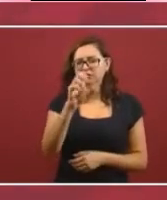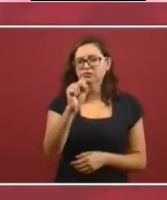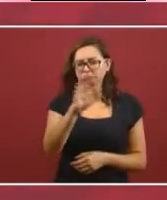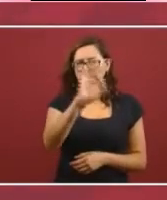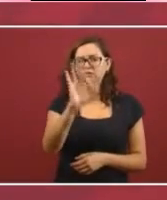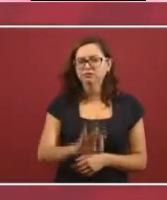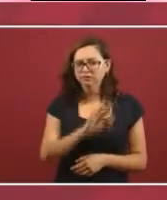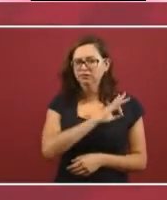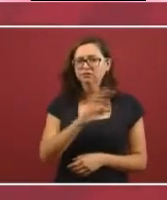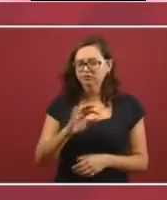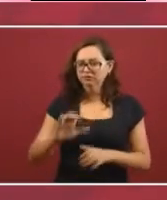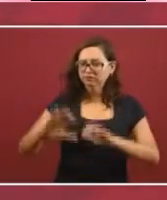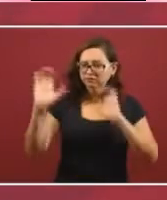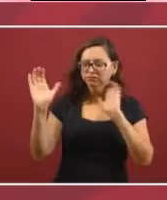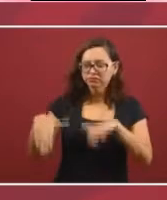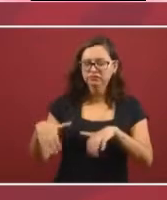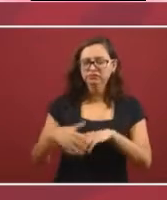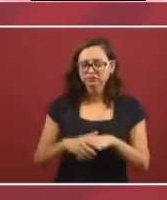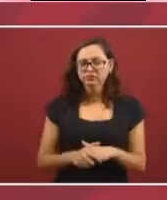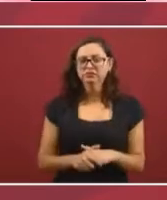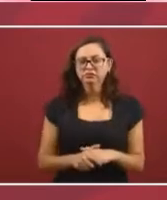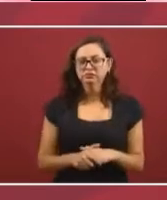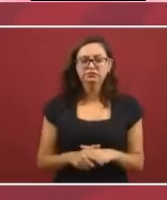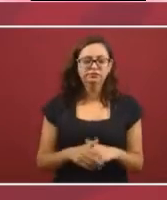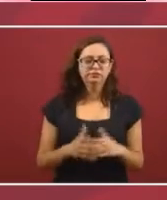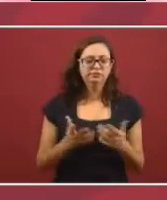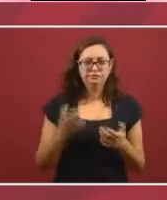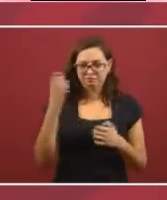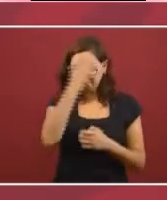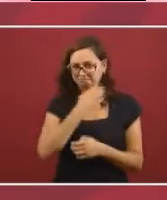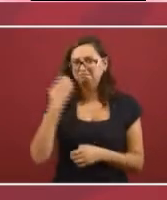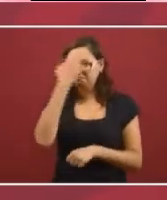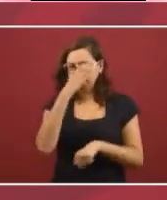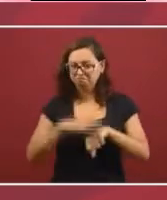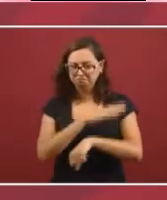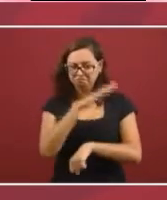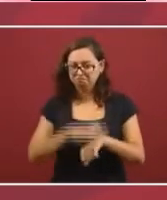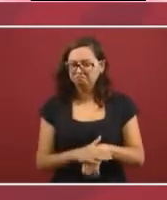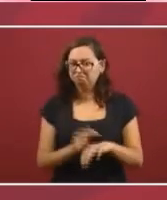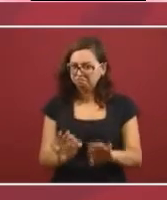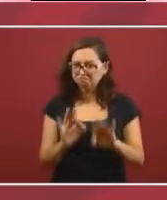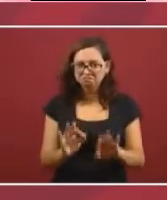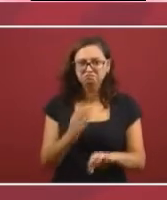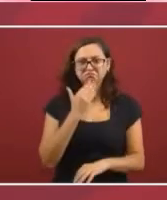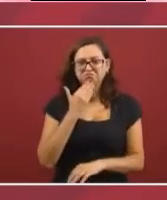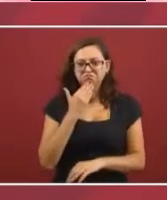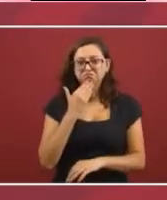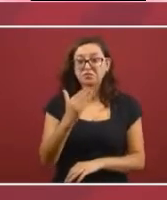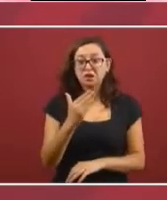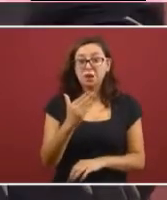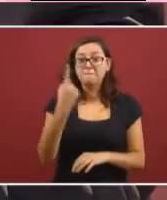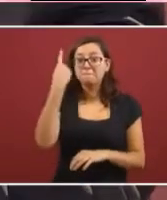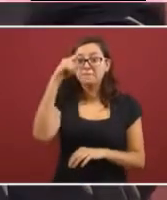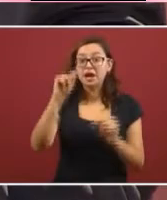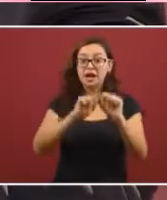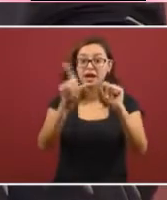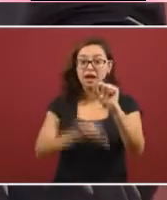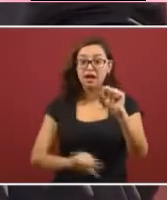about 60% are going in of those that pass the exam for the